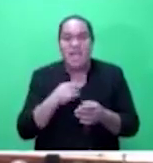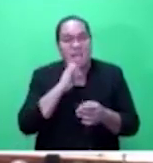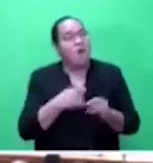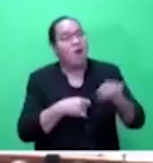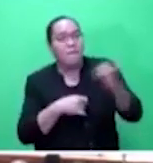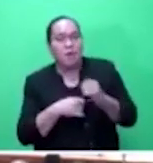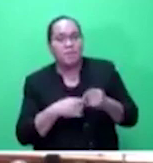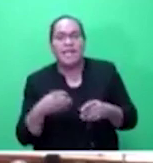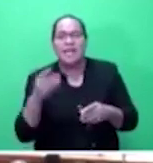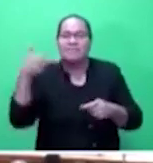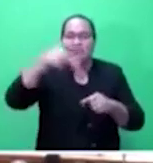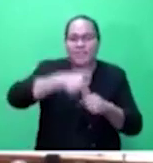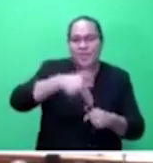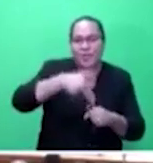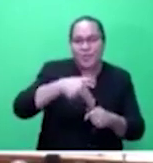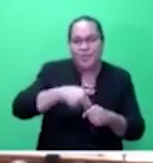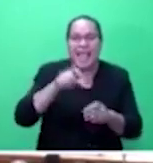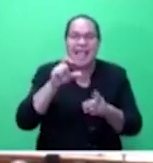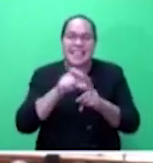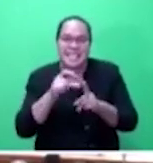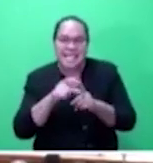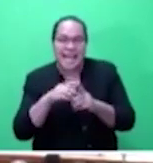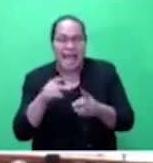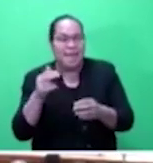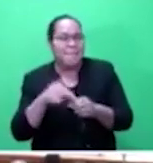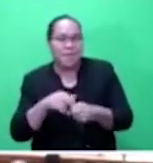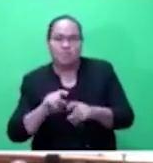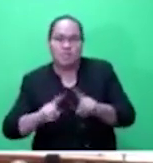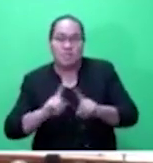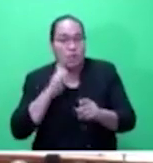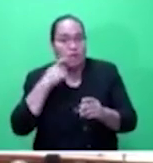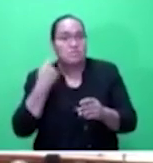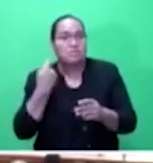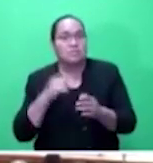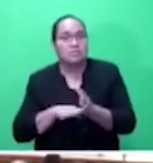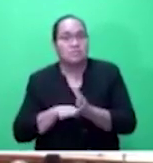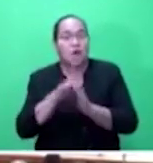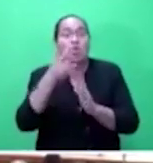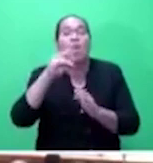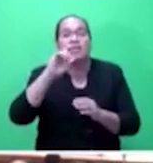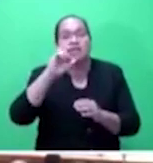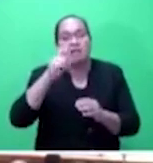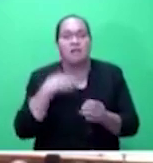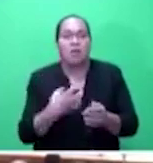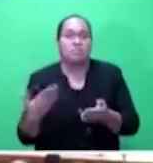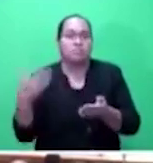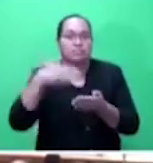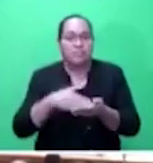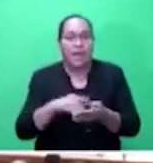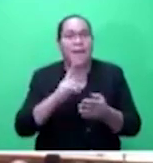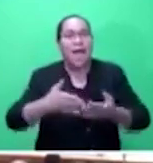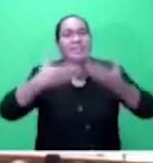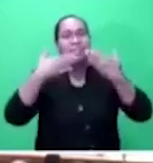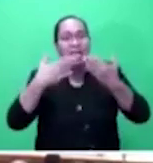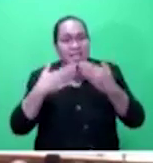and petrol, which will gradually rise by 20 cents per litre. In fact, it will rise by 20 cents per litre. But thanks to a dramatic